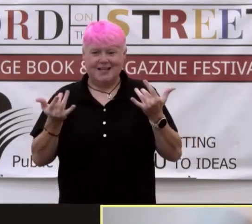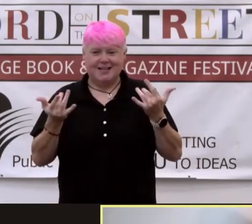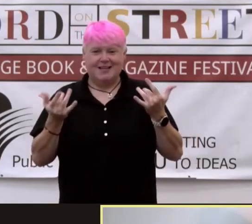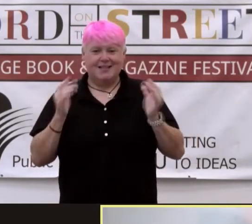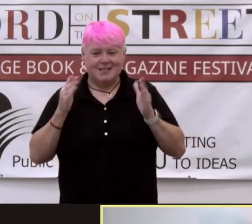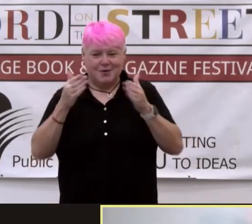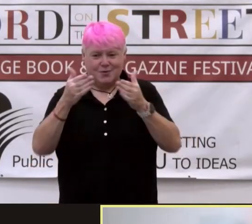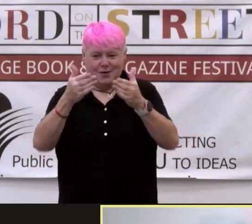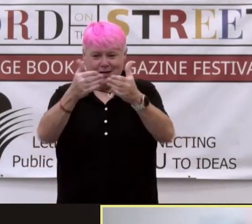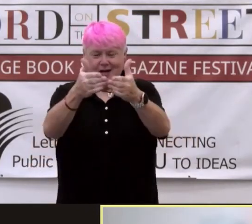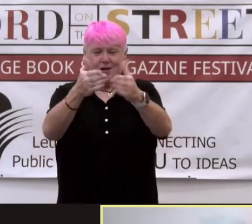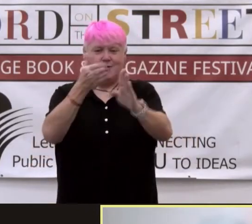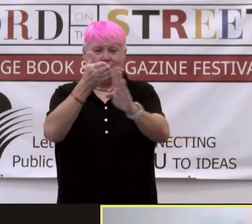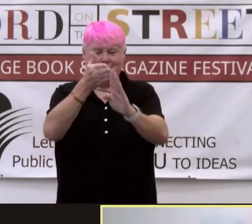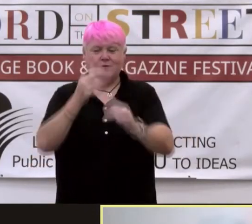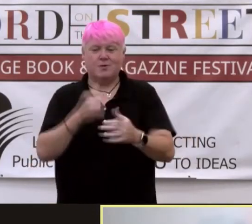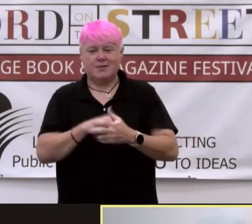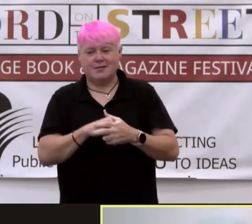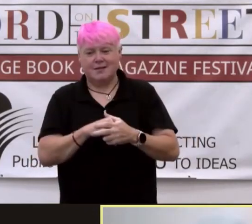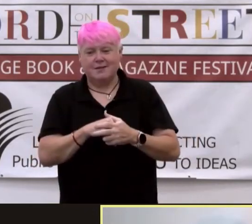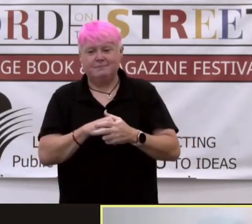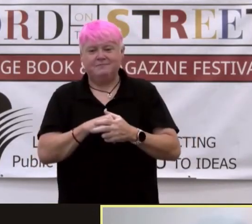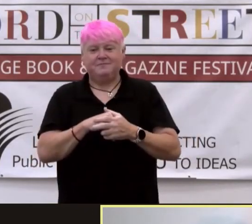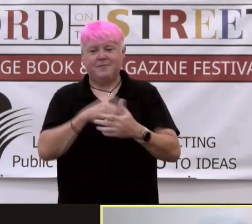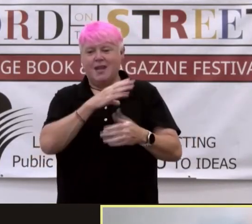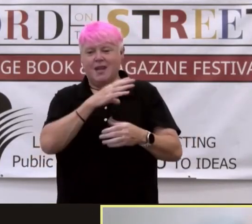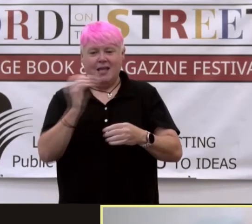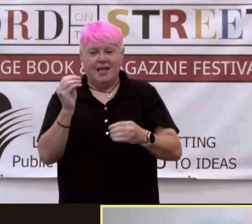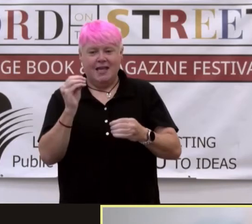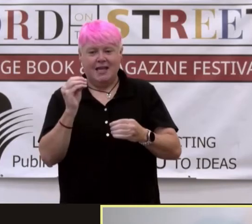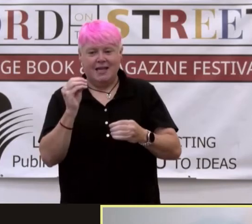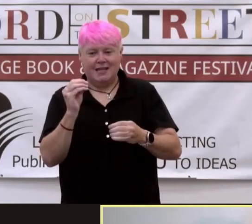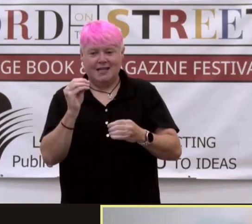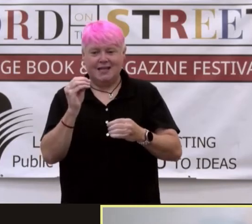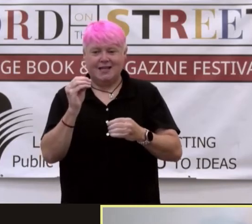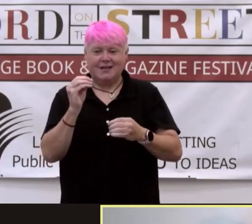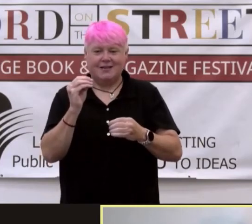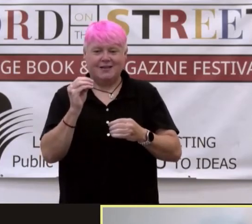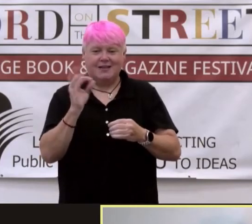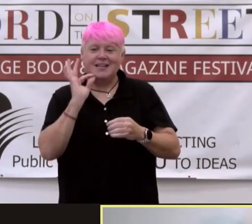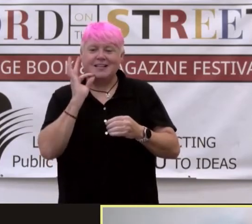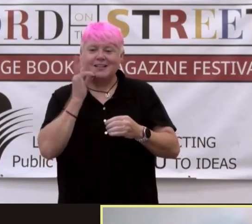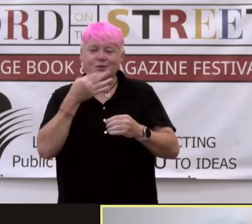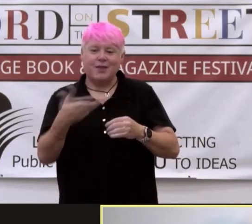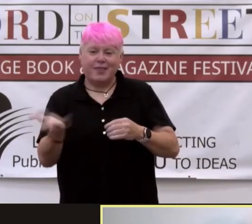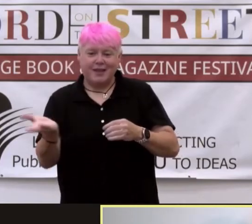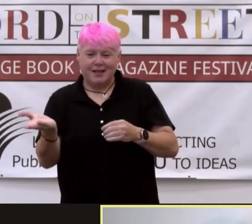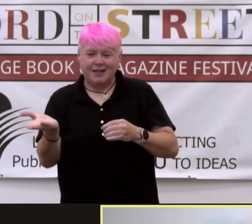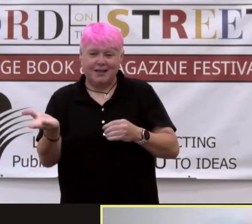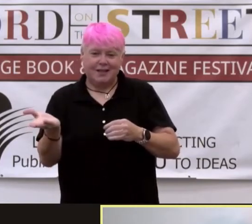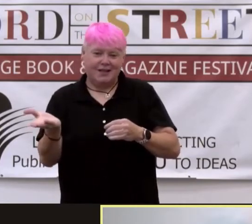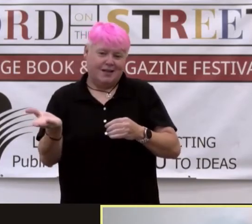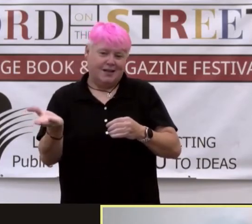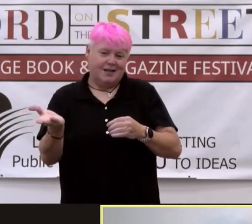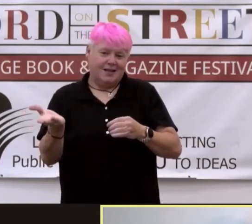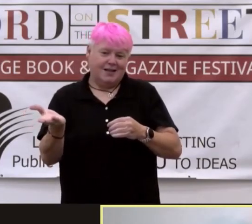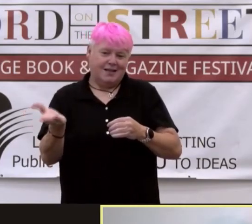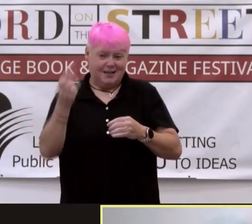its focus, and it was such a cool thing to do. So yeah, I think